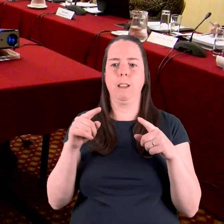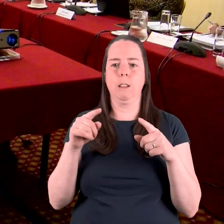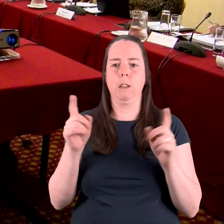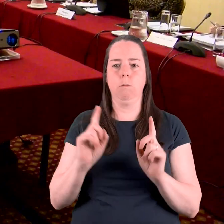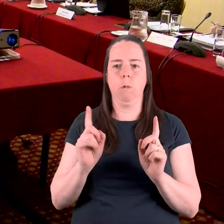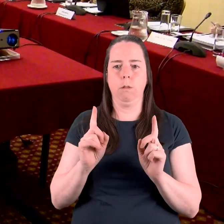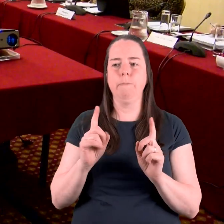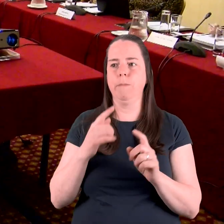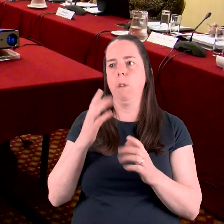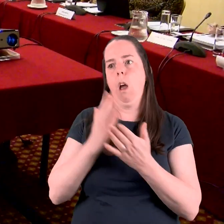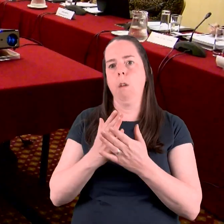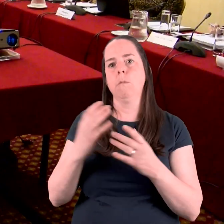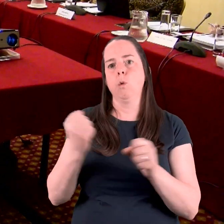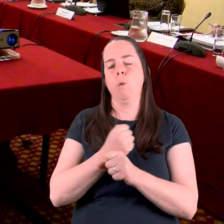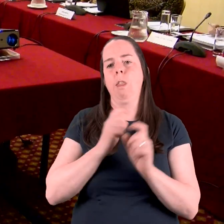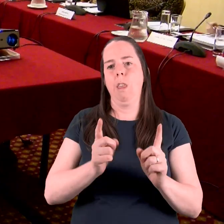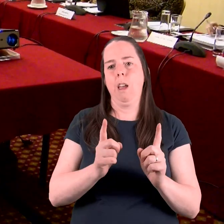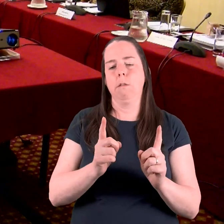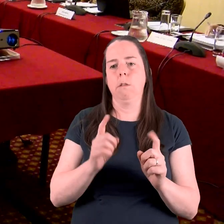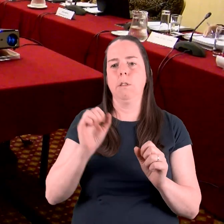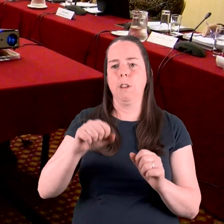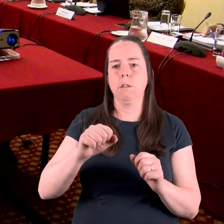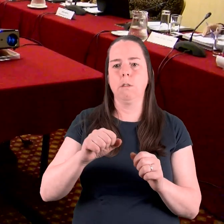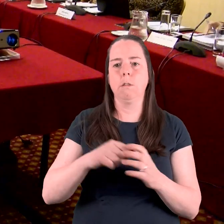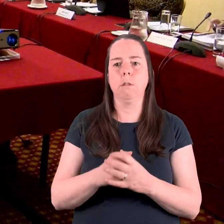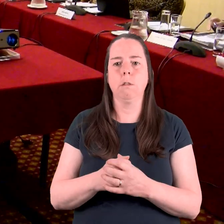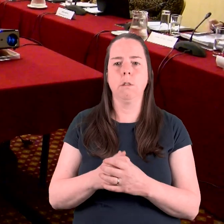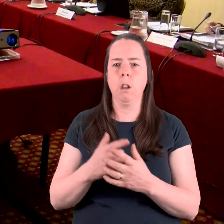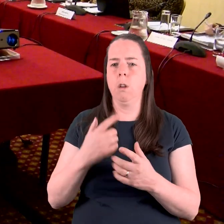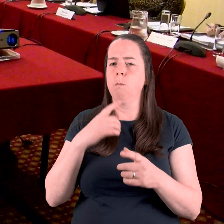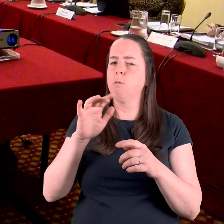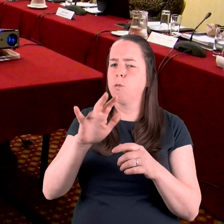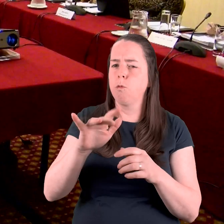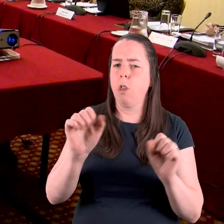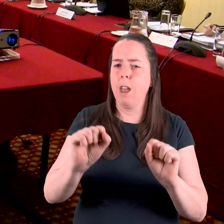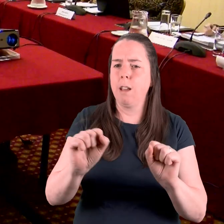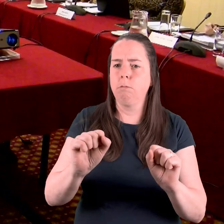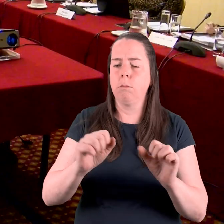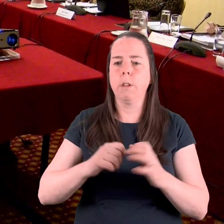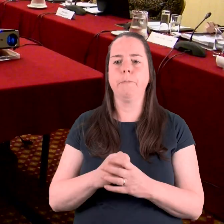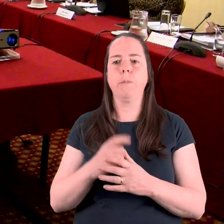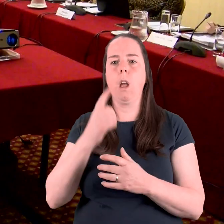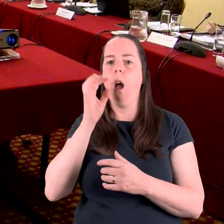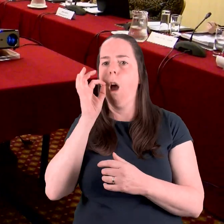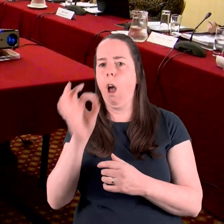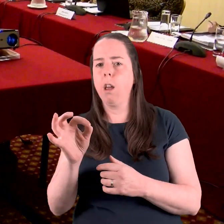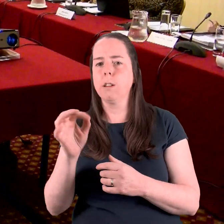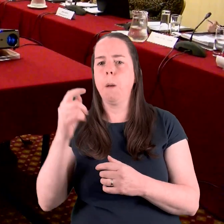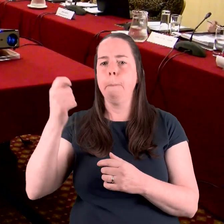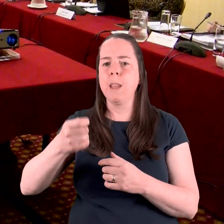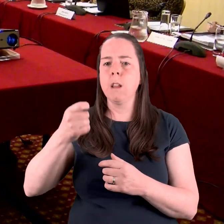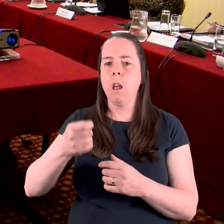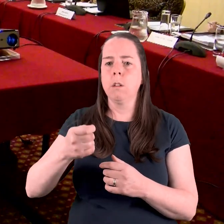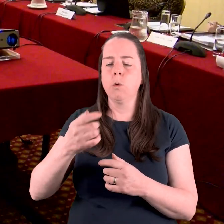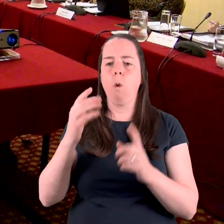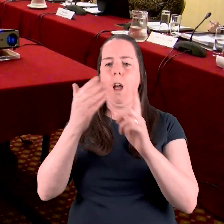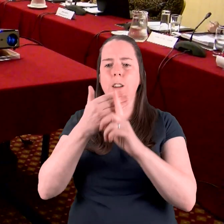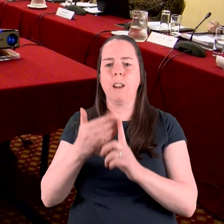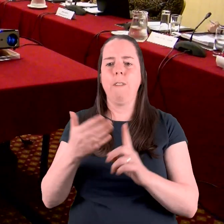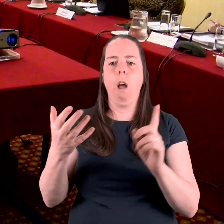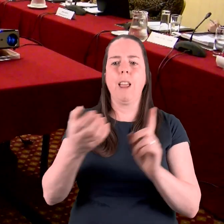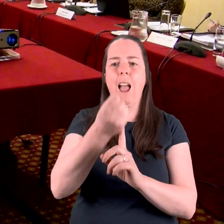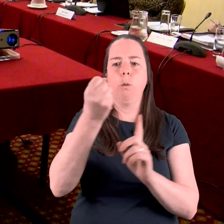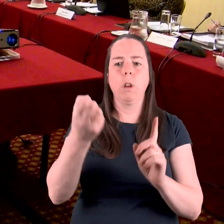asked. So I think my message would be we are doing that, but we're not there yet, I think. We did ask bidders